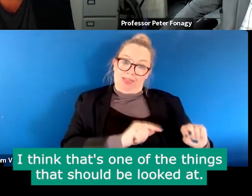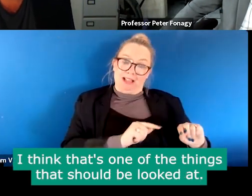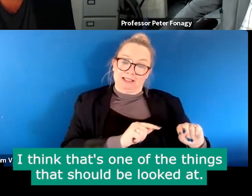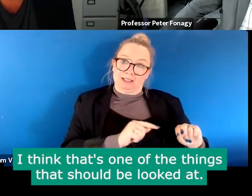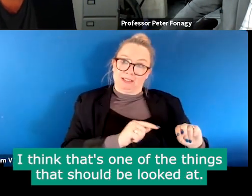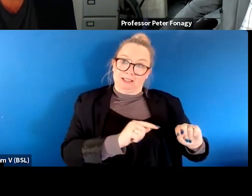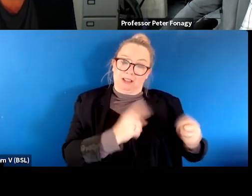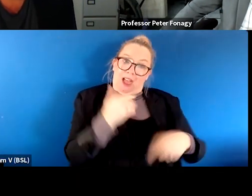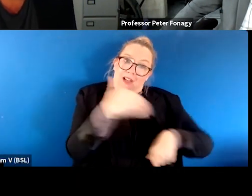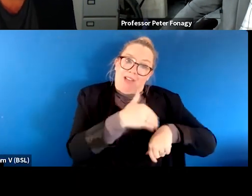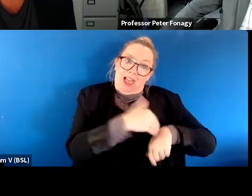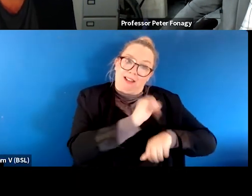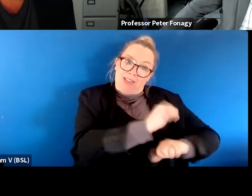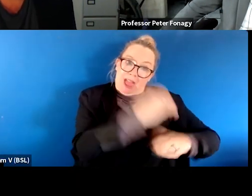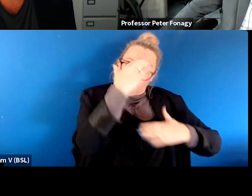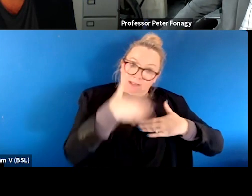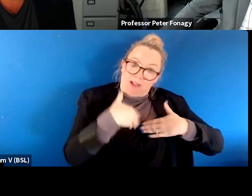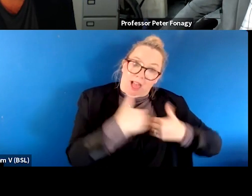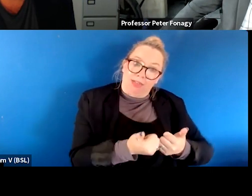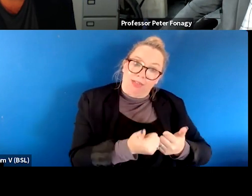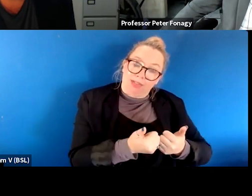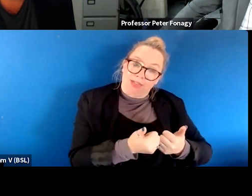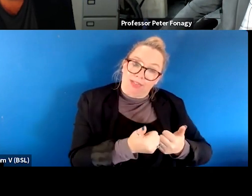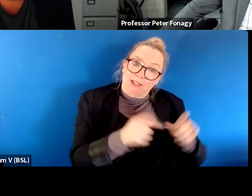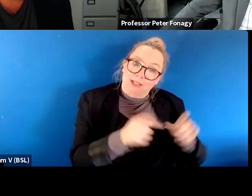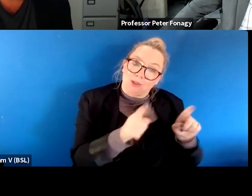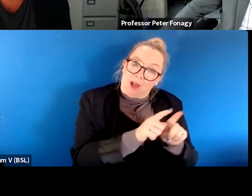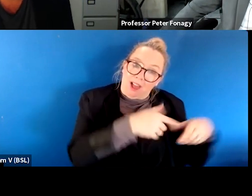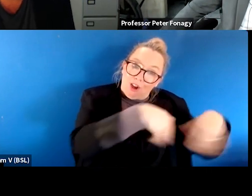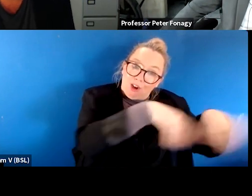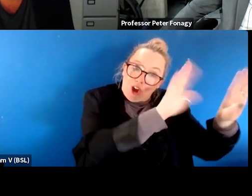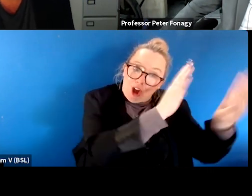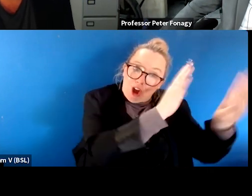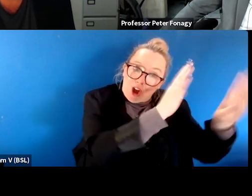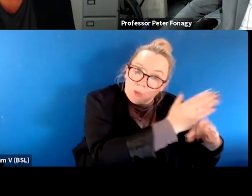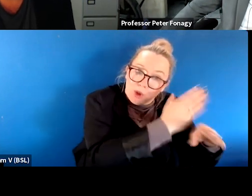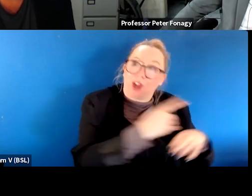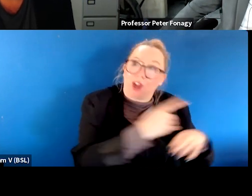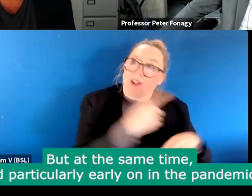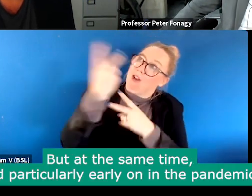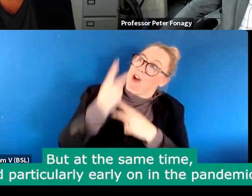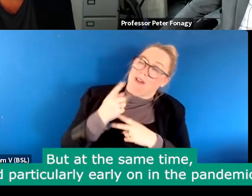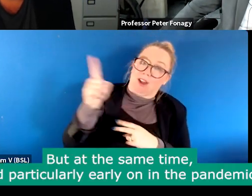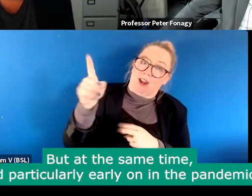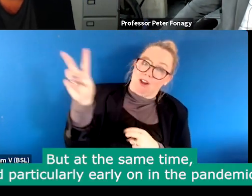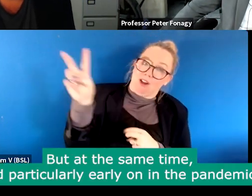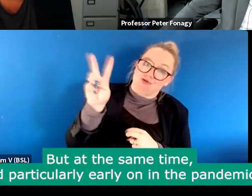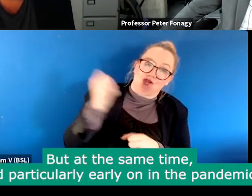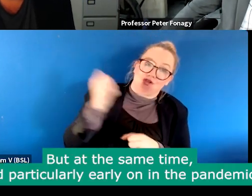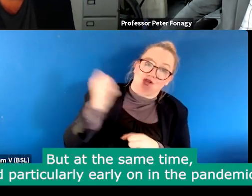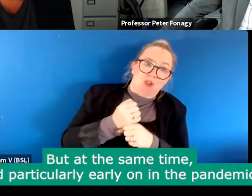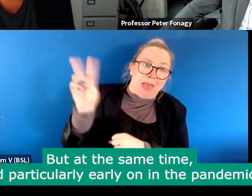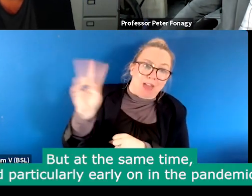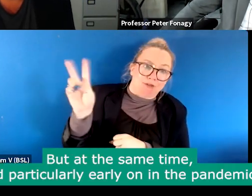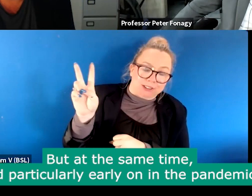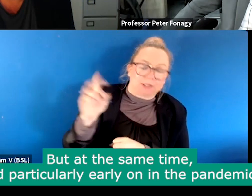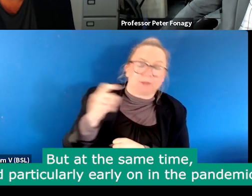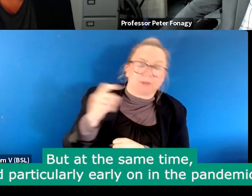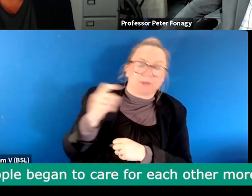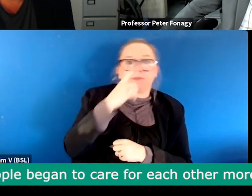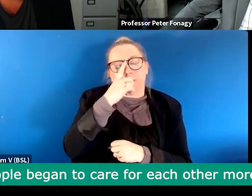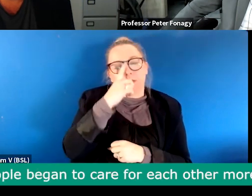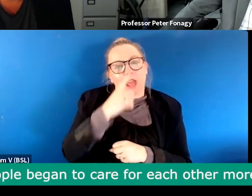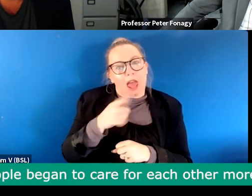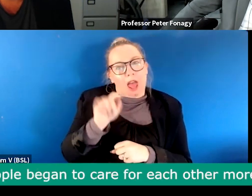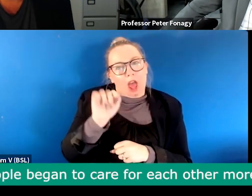at. And so we don't know. But at the same time, and particularly early on in the